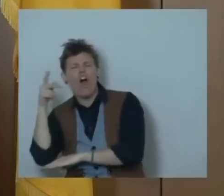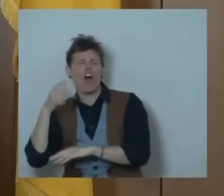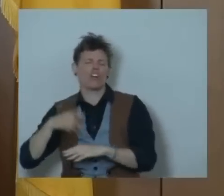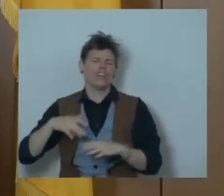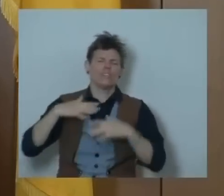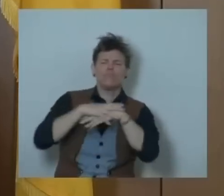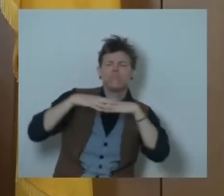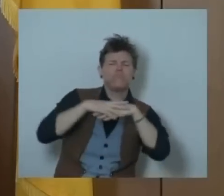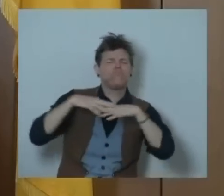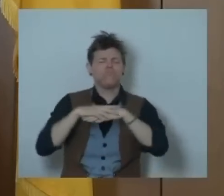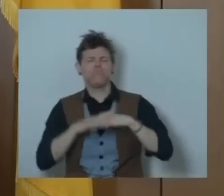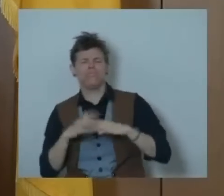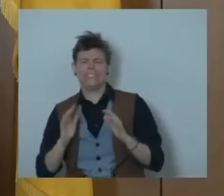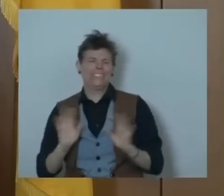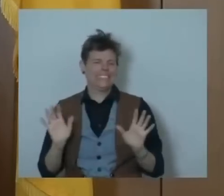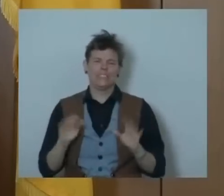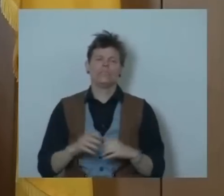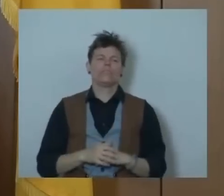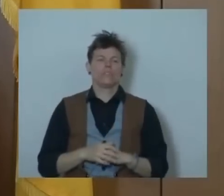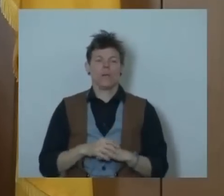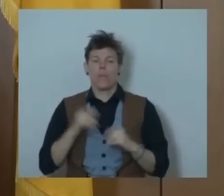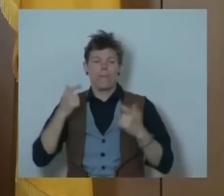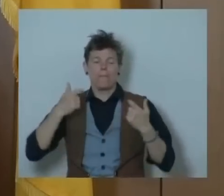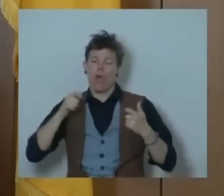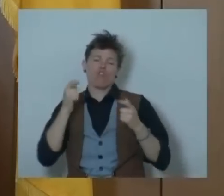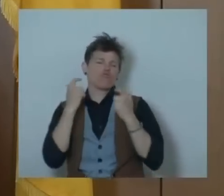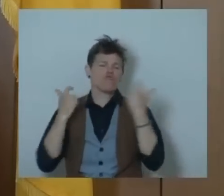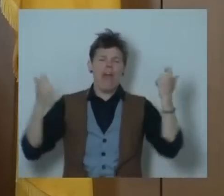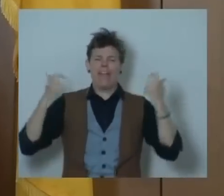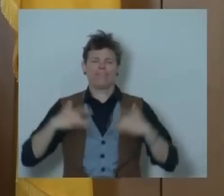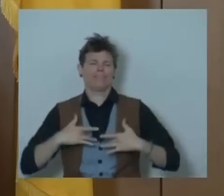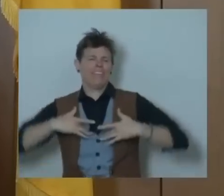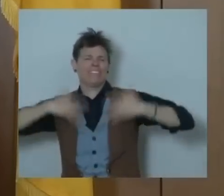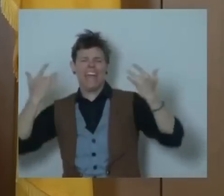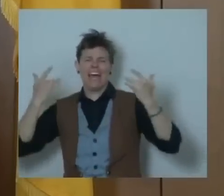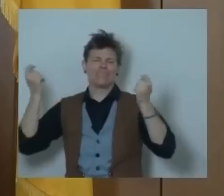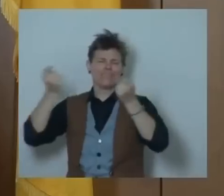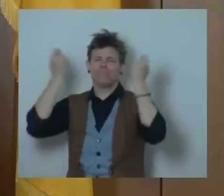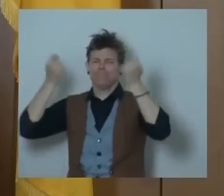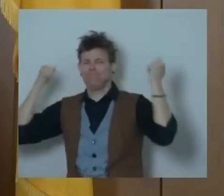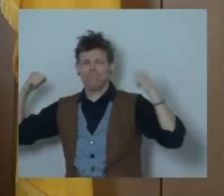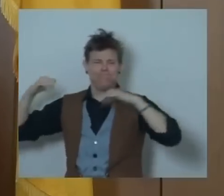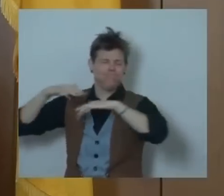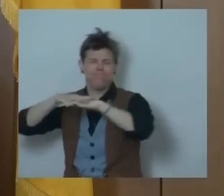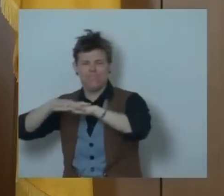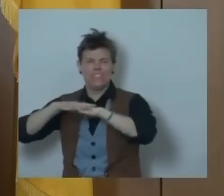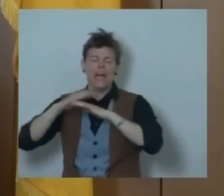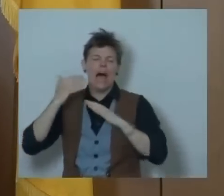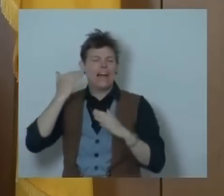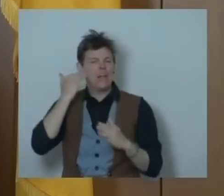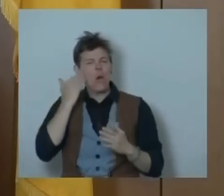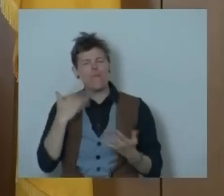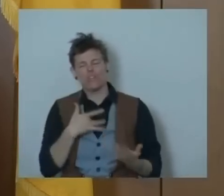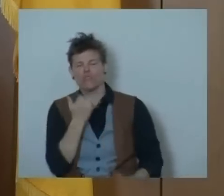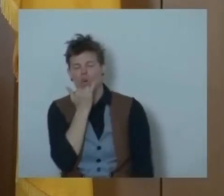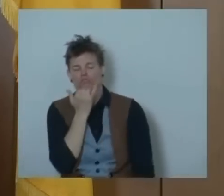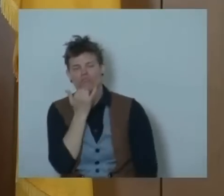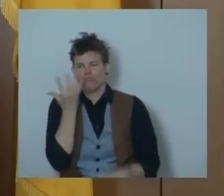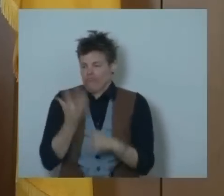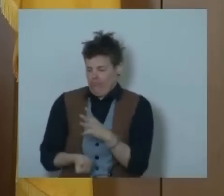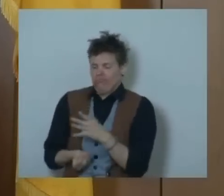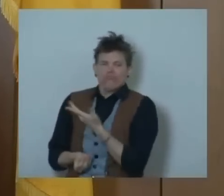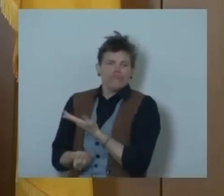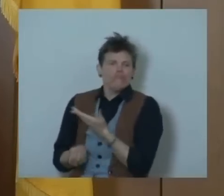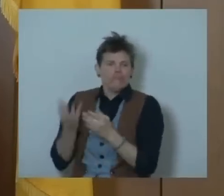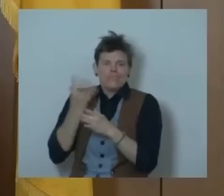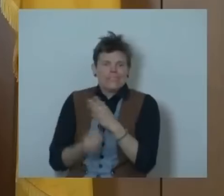of the great festivals that this is a state that's known for. That just feels wrong. I don't want people to give up hope that none of